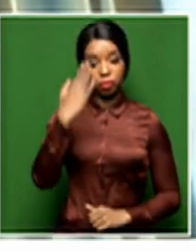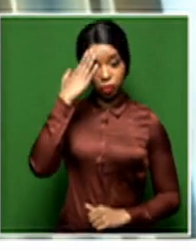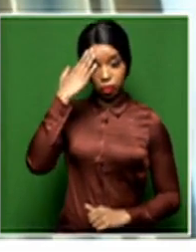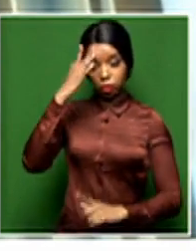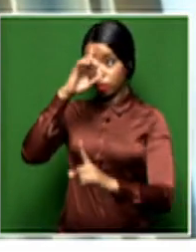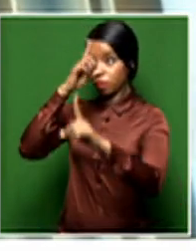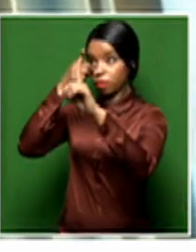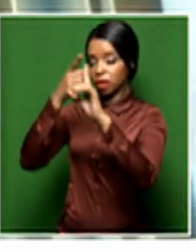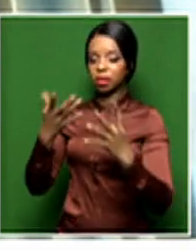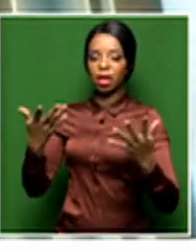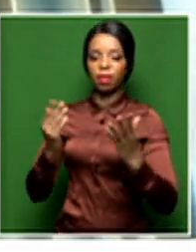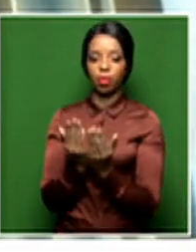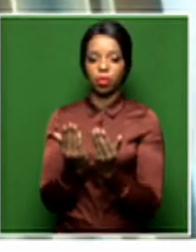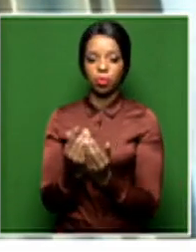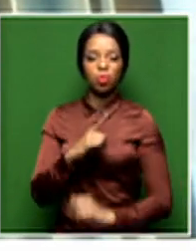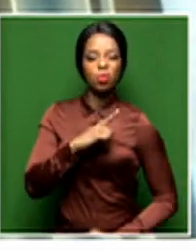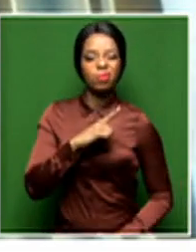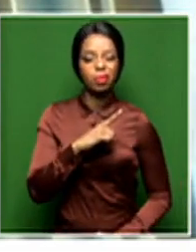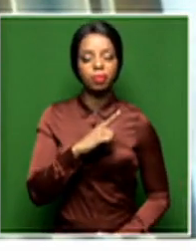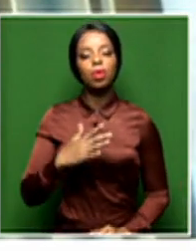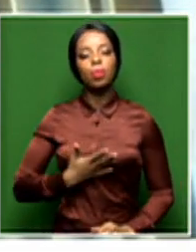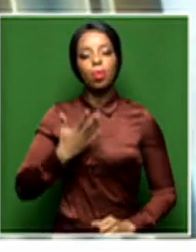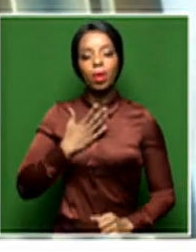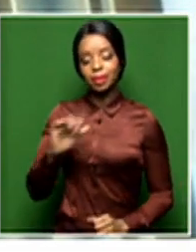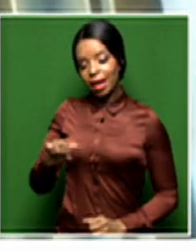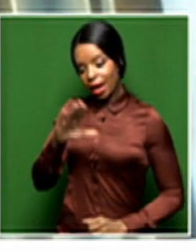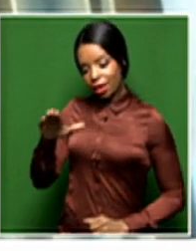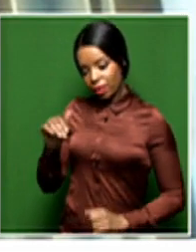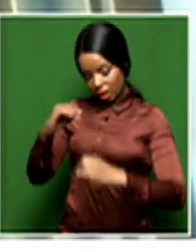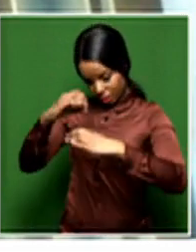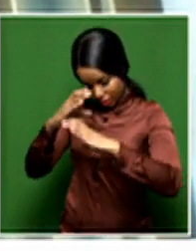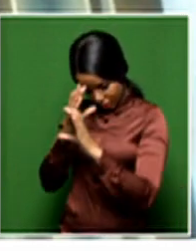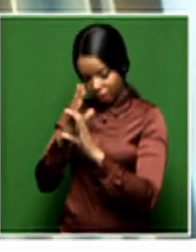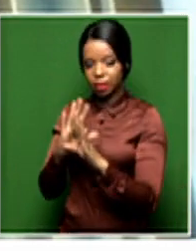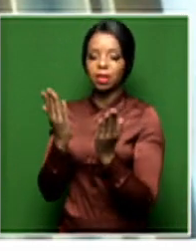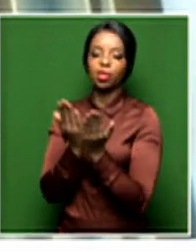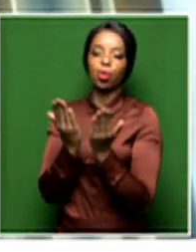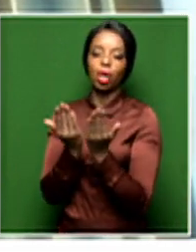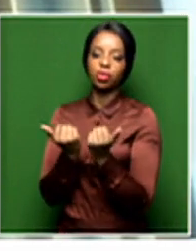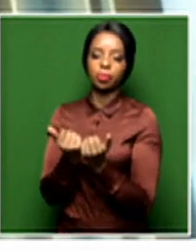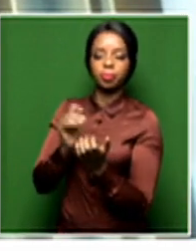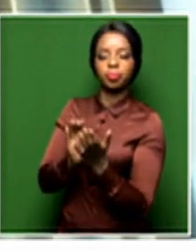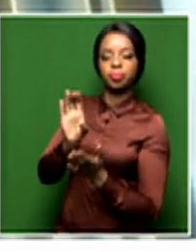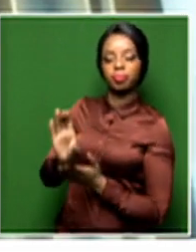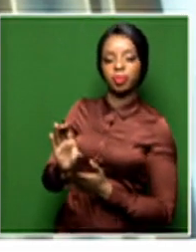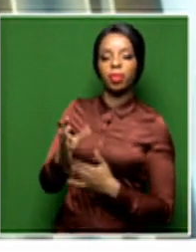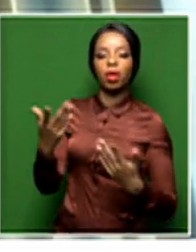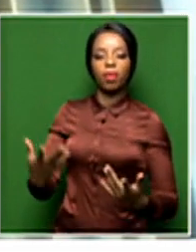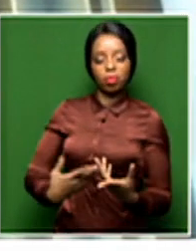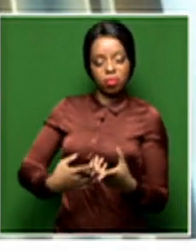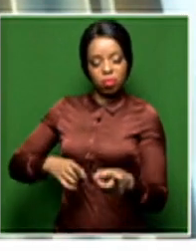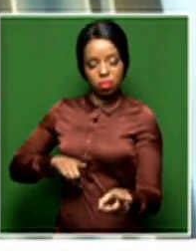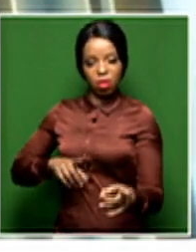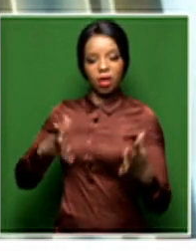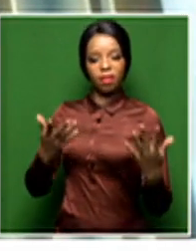basically to offer Africa-centered knowledge and scholarship in governance, diplomacy, and state affairs with a view